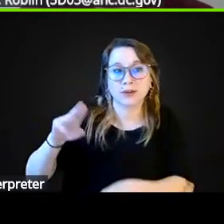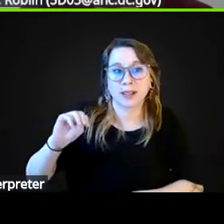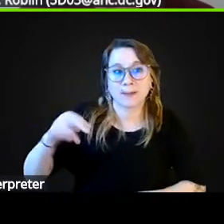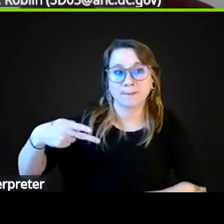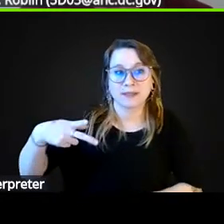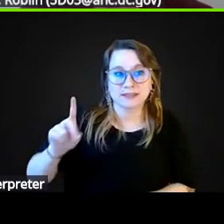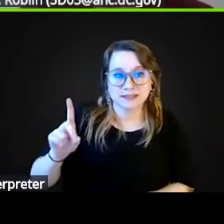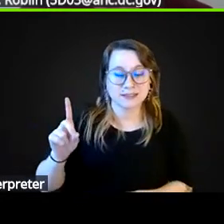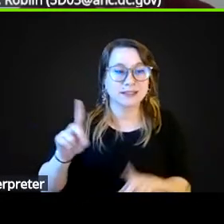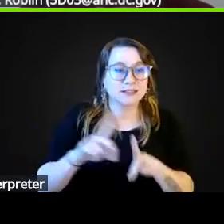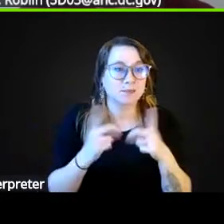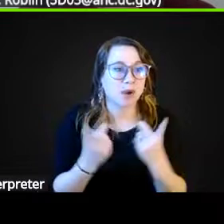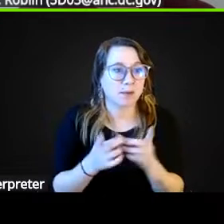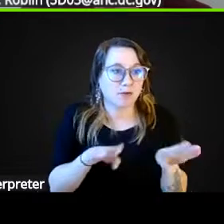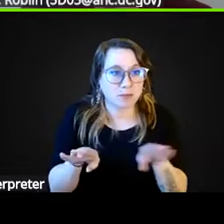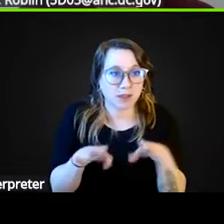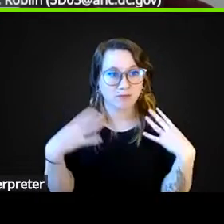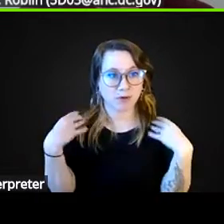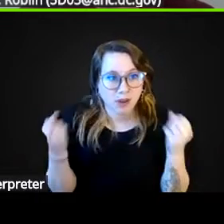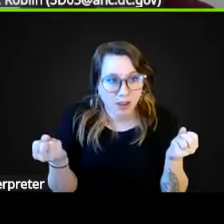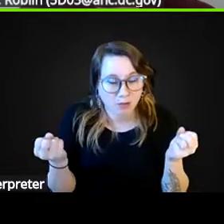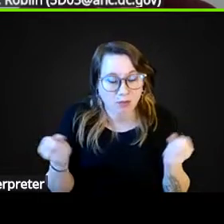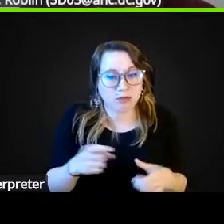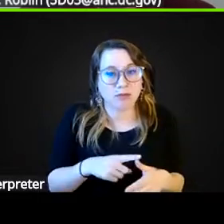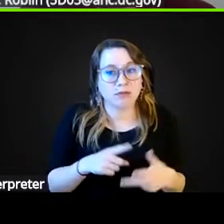of Behavioral Health,